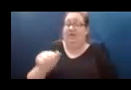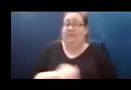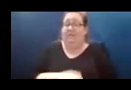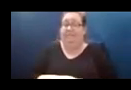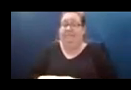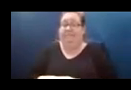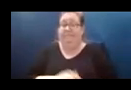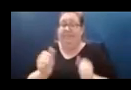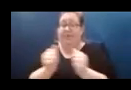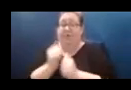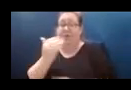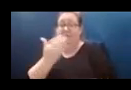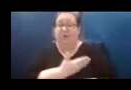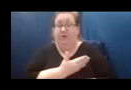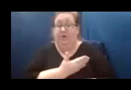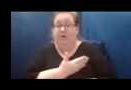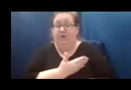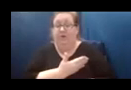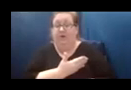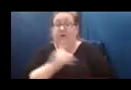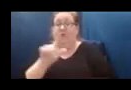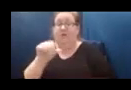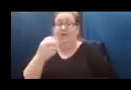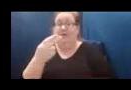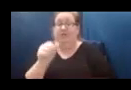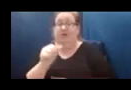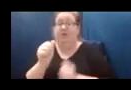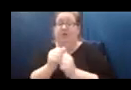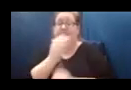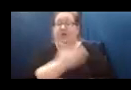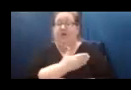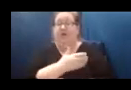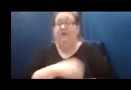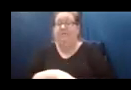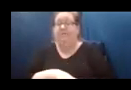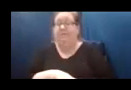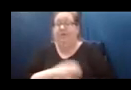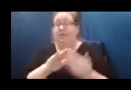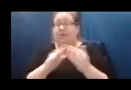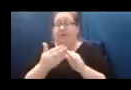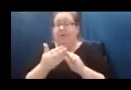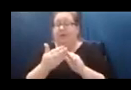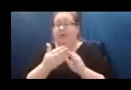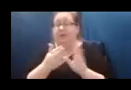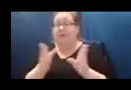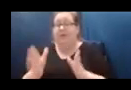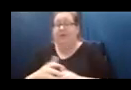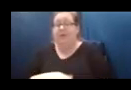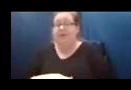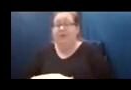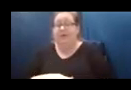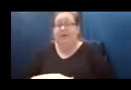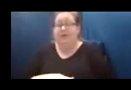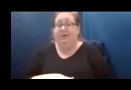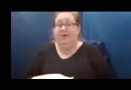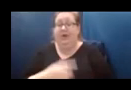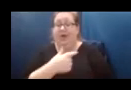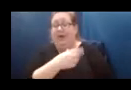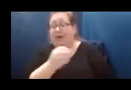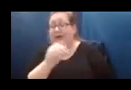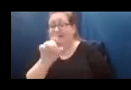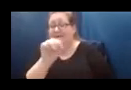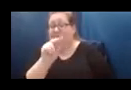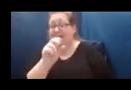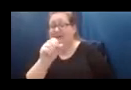with our Community Advisory Council. Hi, I'm Lisha Smyrda. This is Dan Smyrda. We're here from the Bayonne